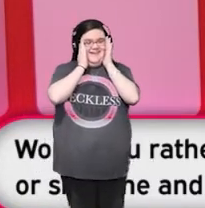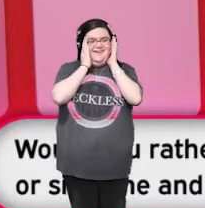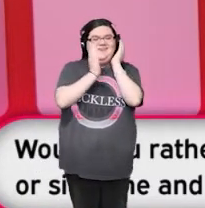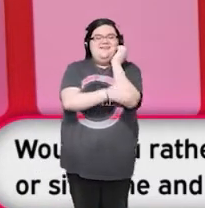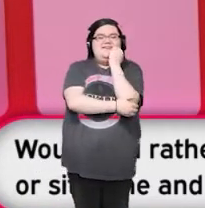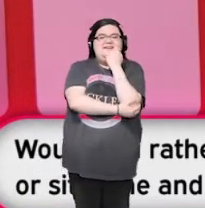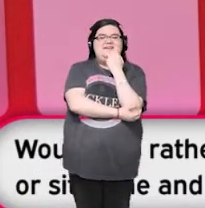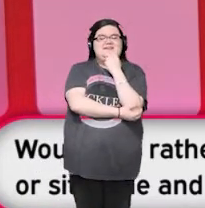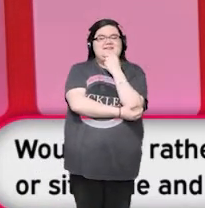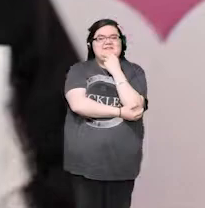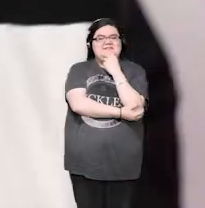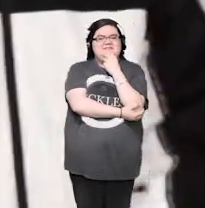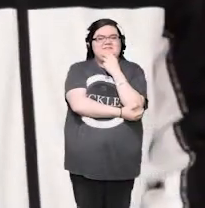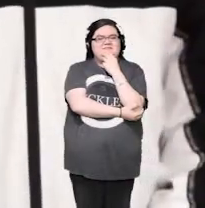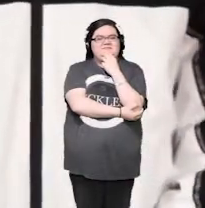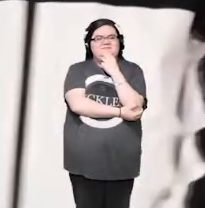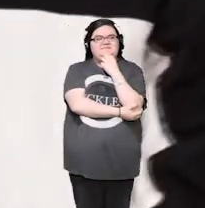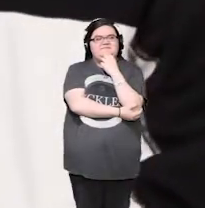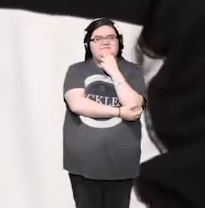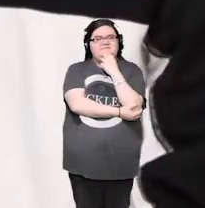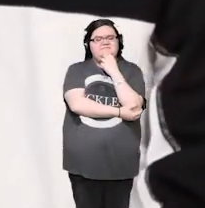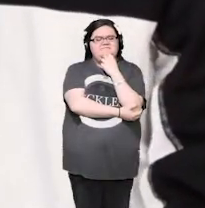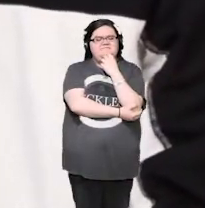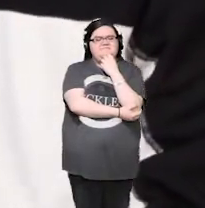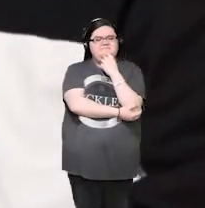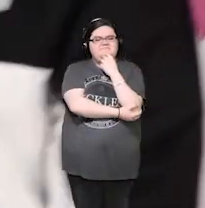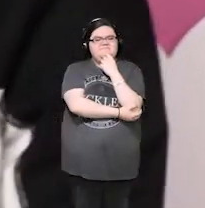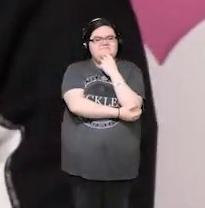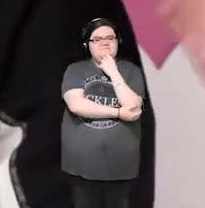So imagine every sexual encounter you've ever had has been documented.